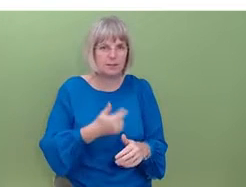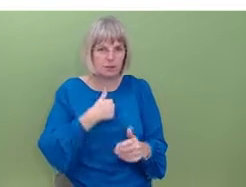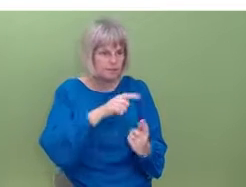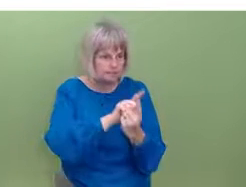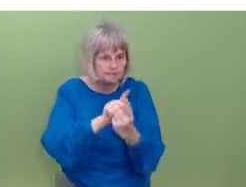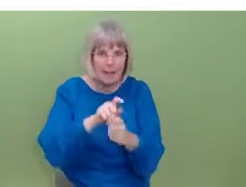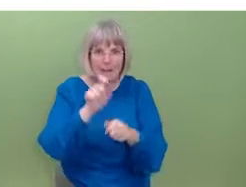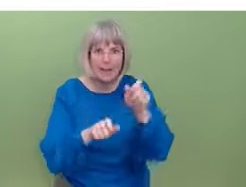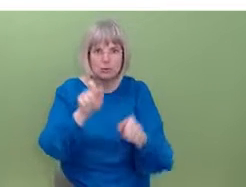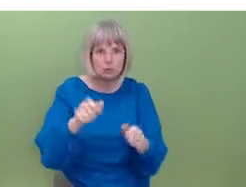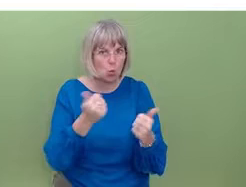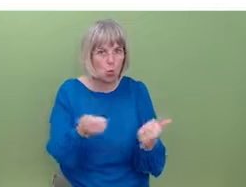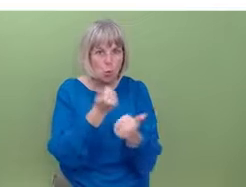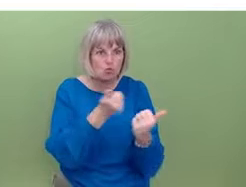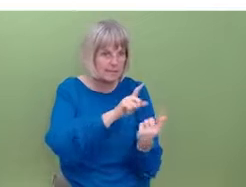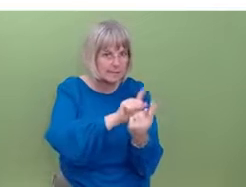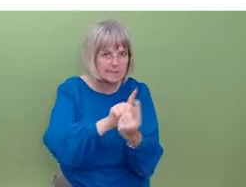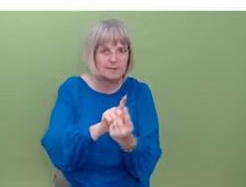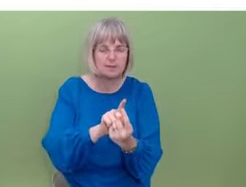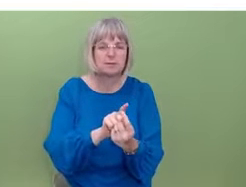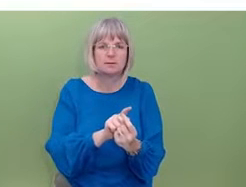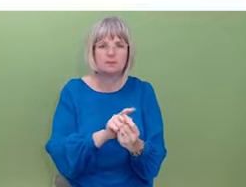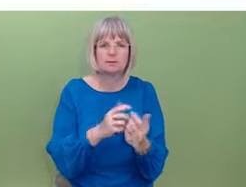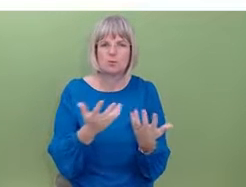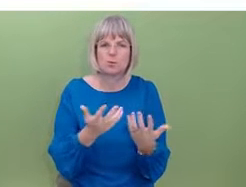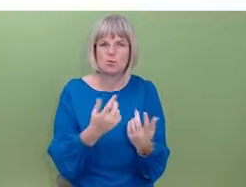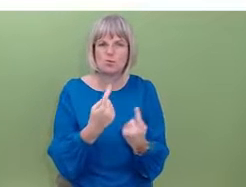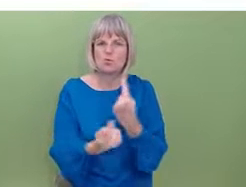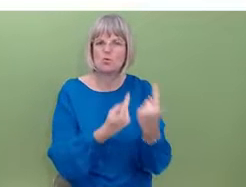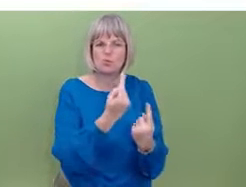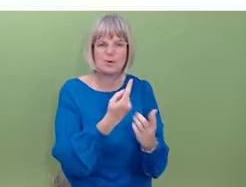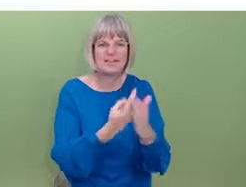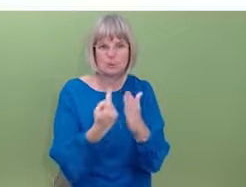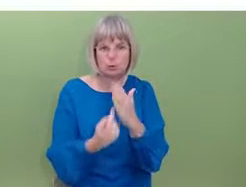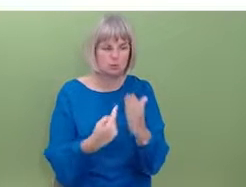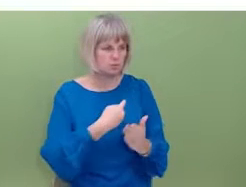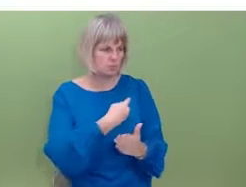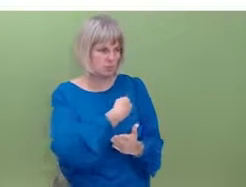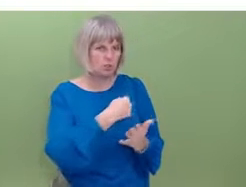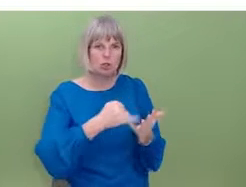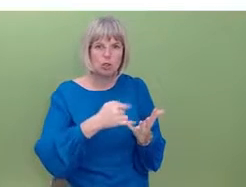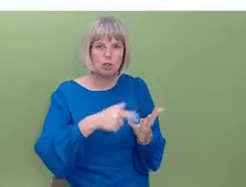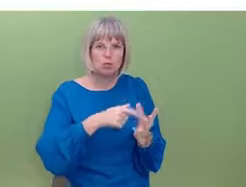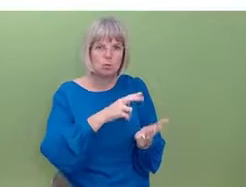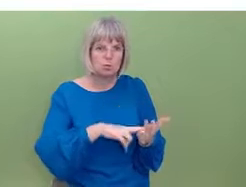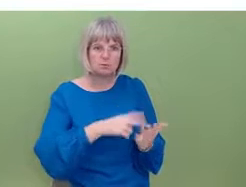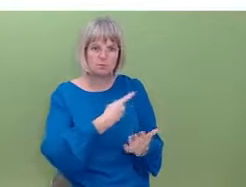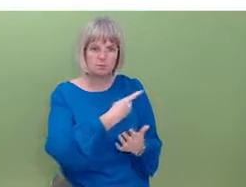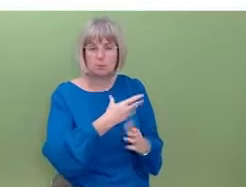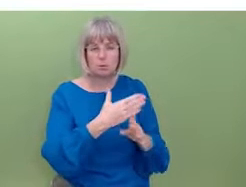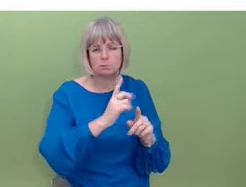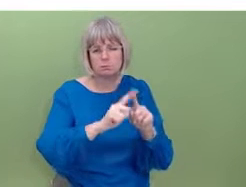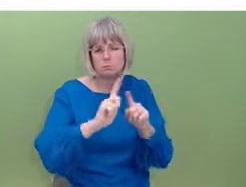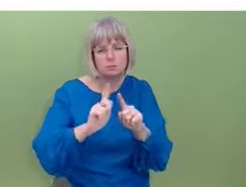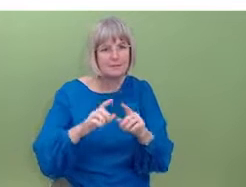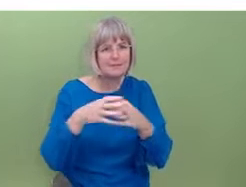and I, these individuals work together in many different teams. So we have the different